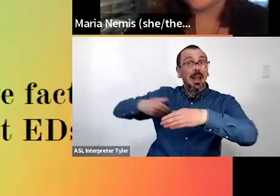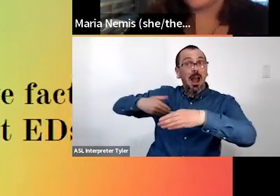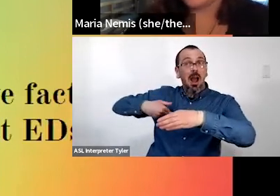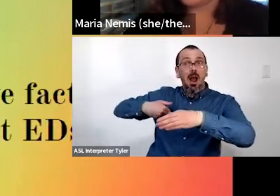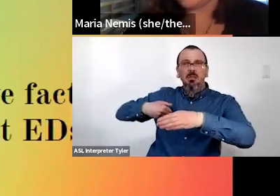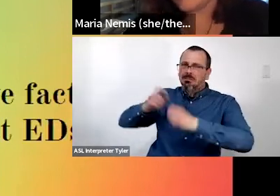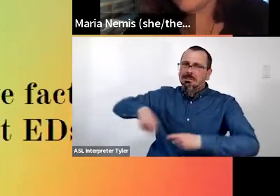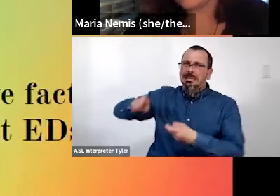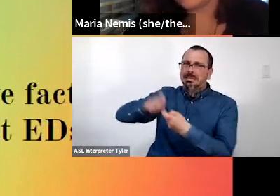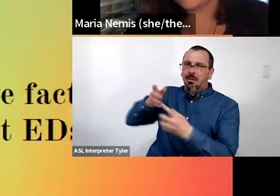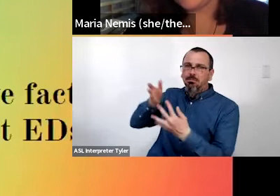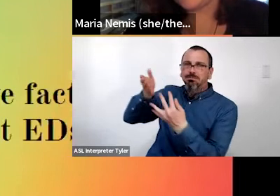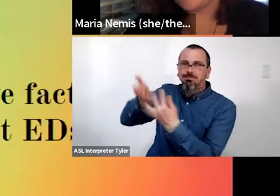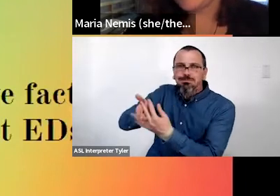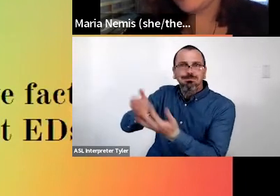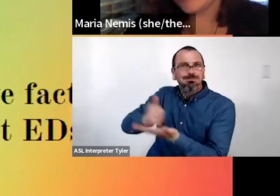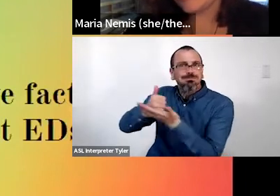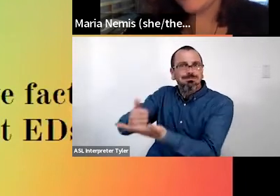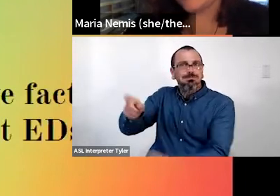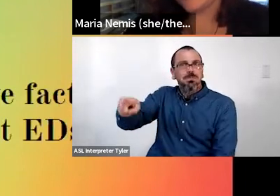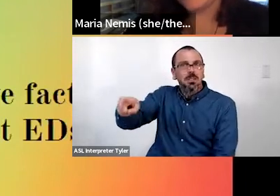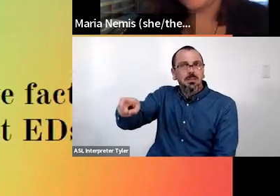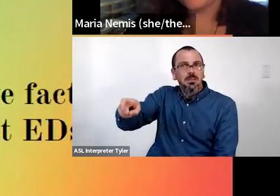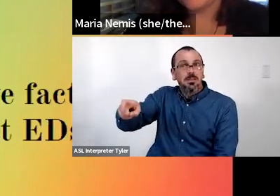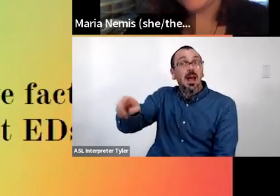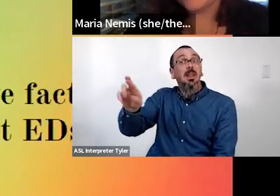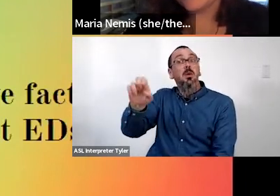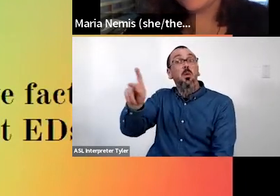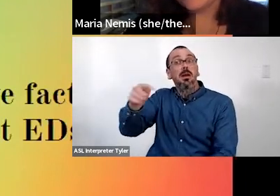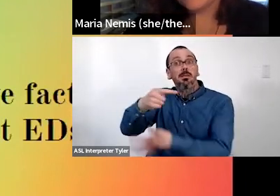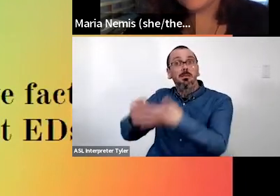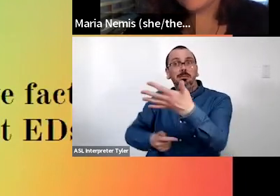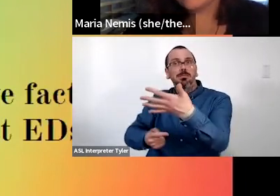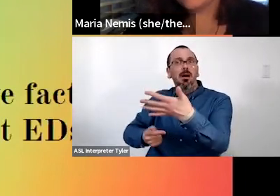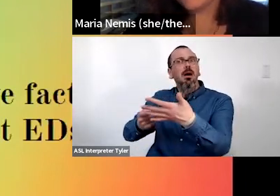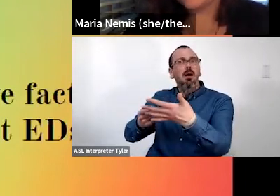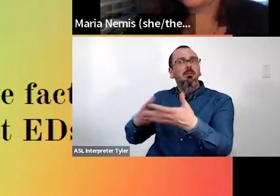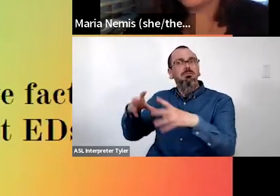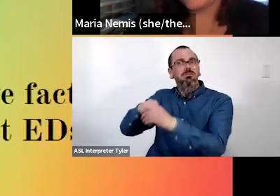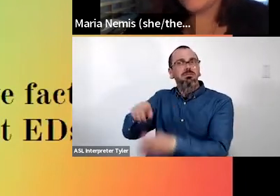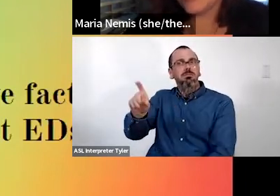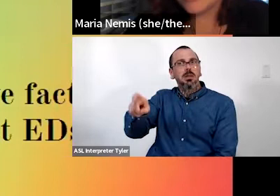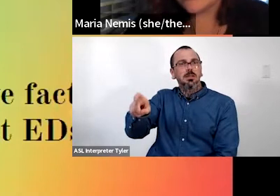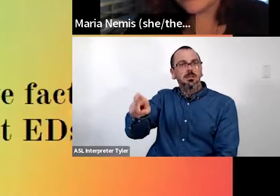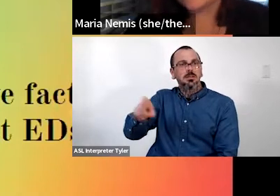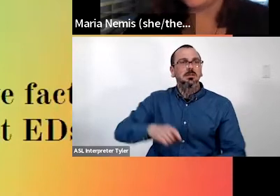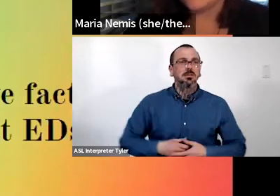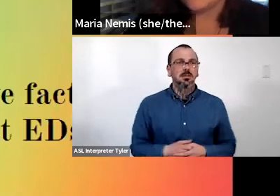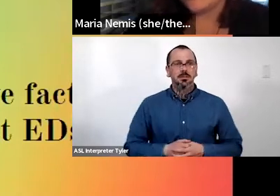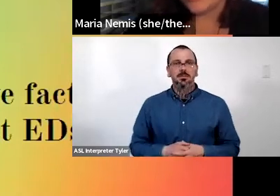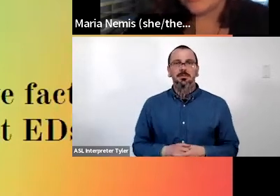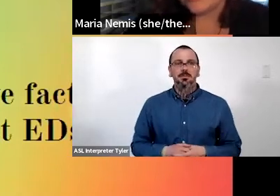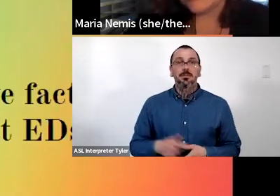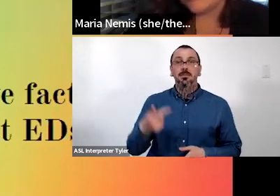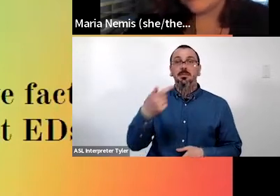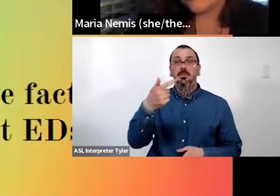factors. Luckily, there is another potential protective factor identified by research, and that is gender affirming healthcare services for those